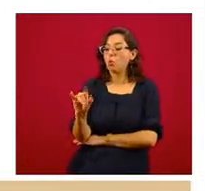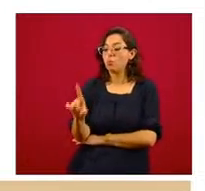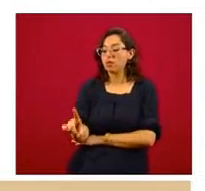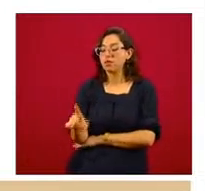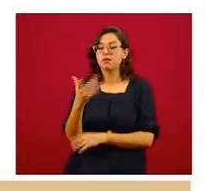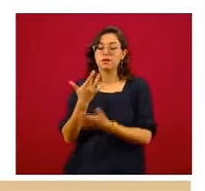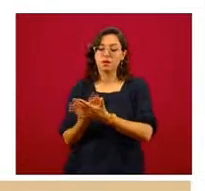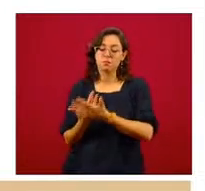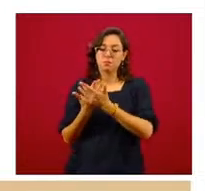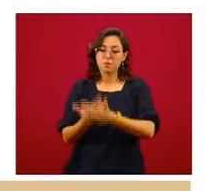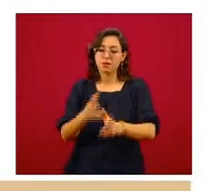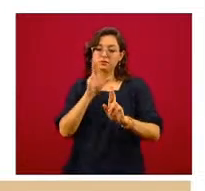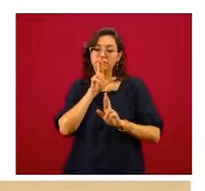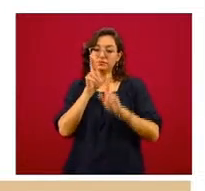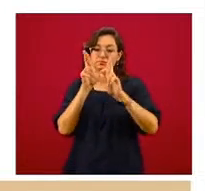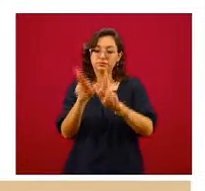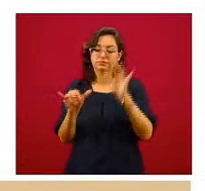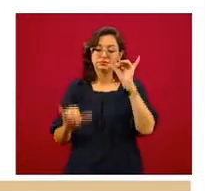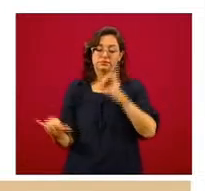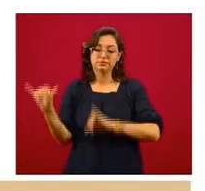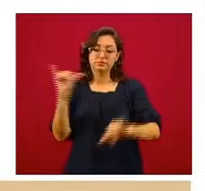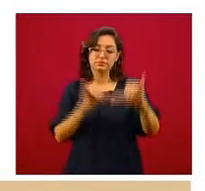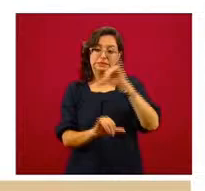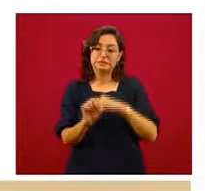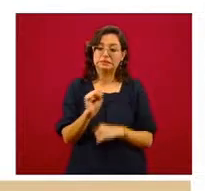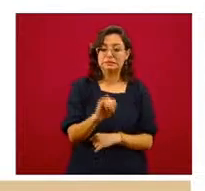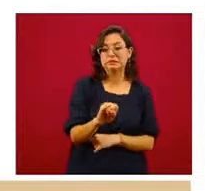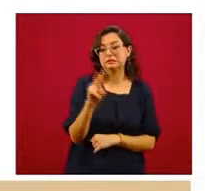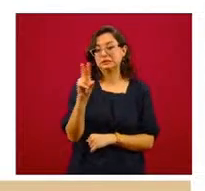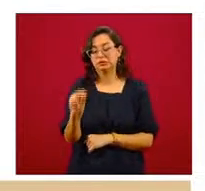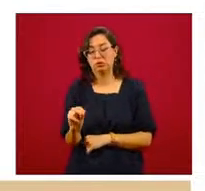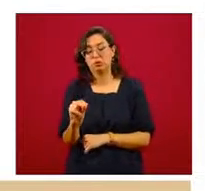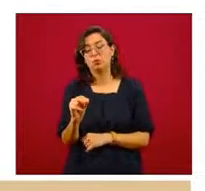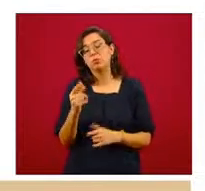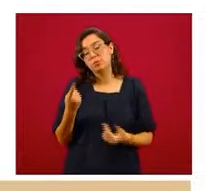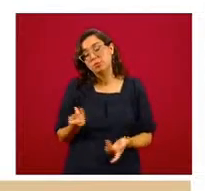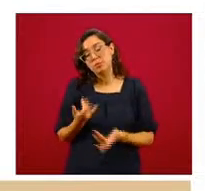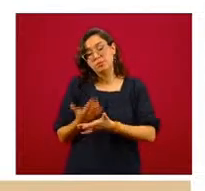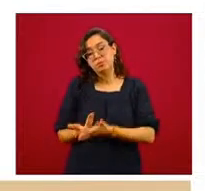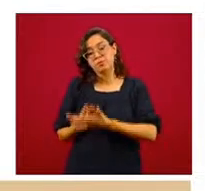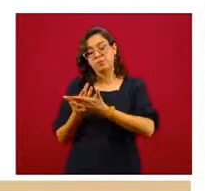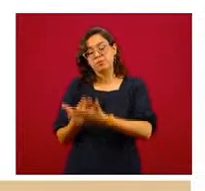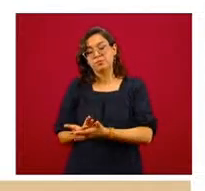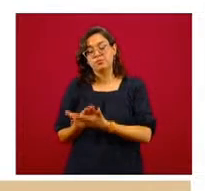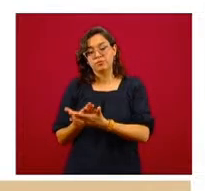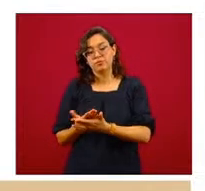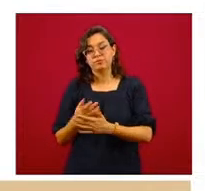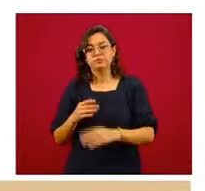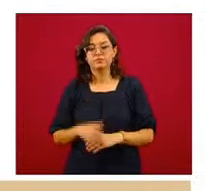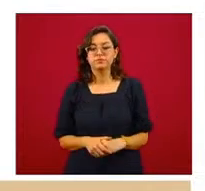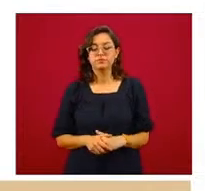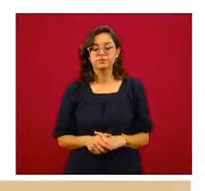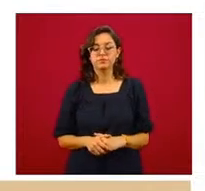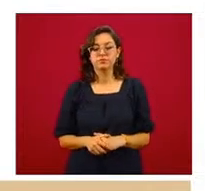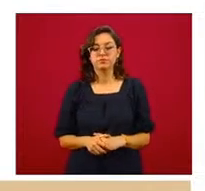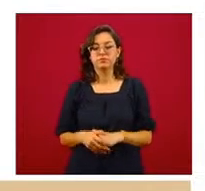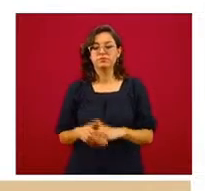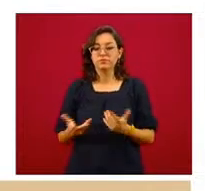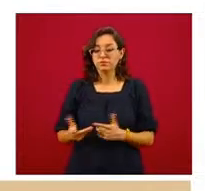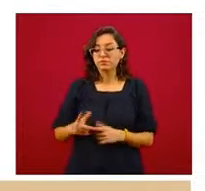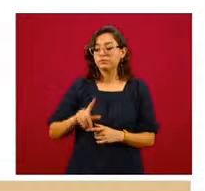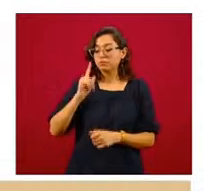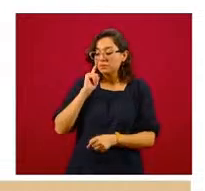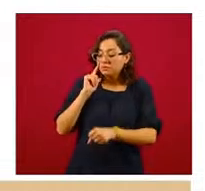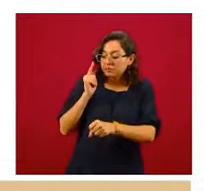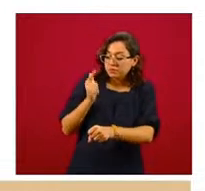1,134 suspected deaths. We're awaiting the lab tests to confirm the positivity